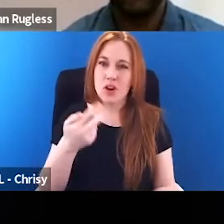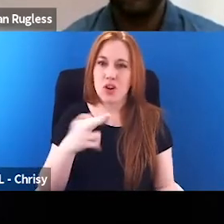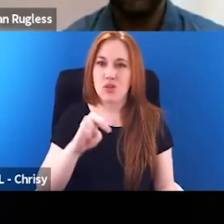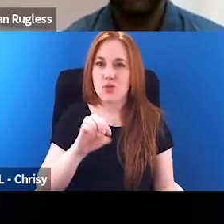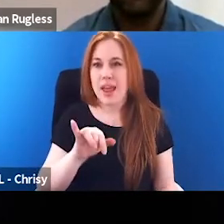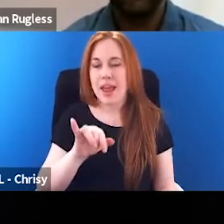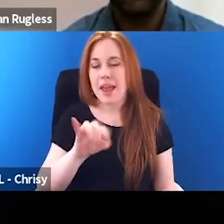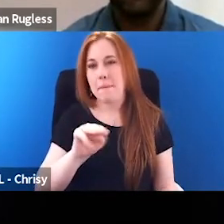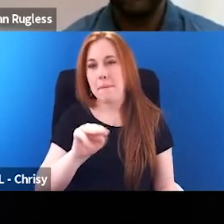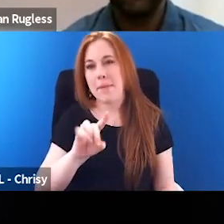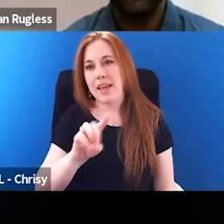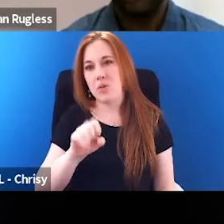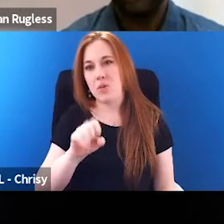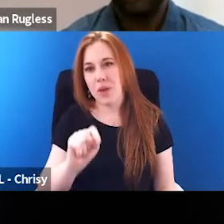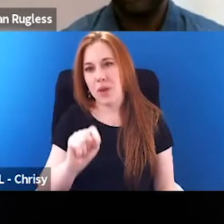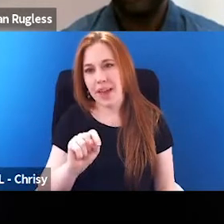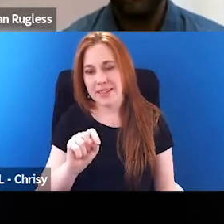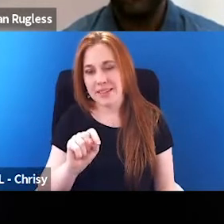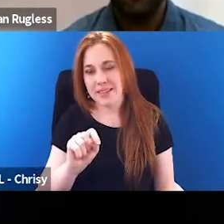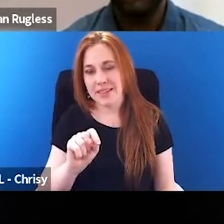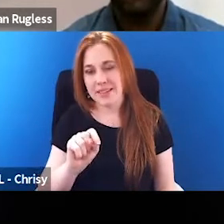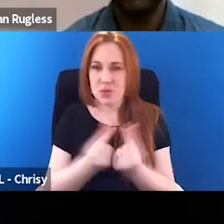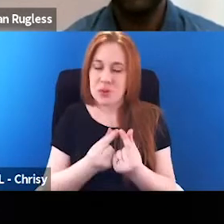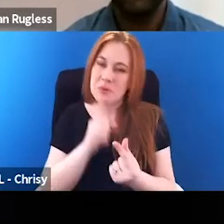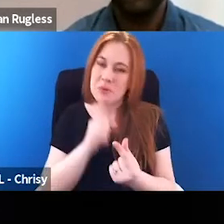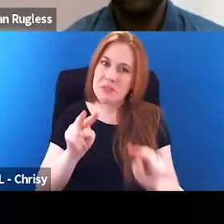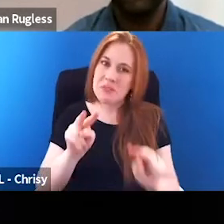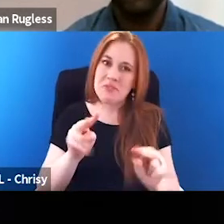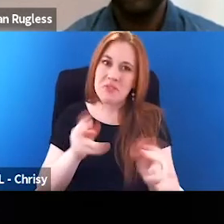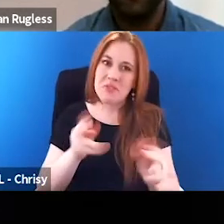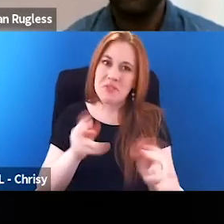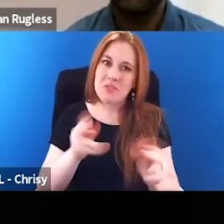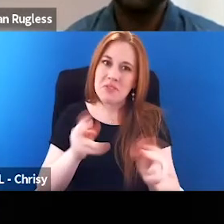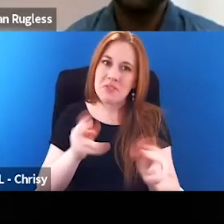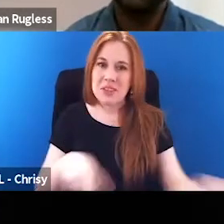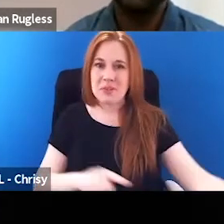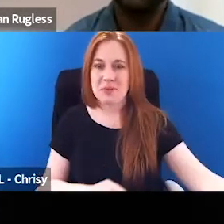Grey Global Group, and really looking forward to talking to you all today.